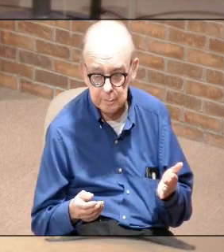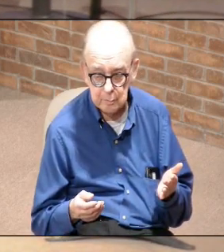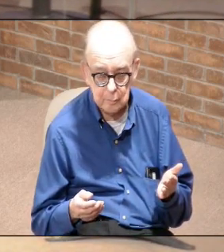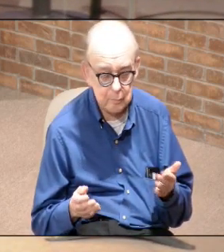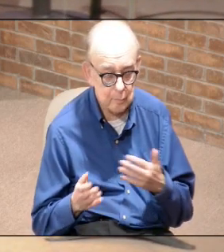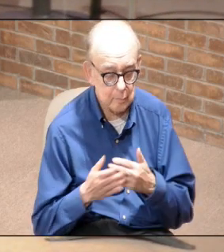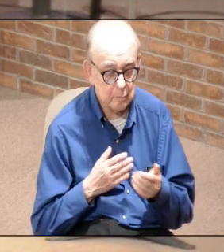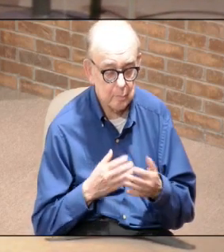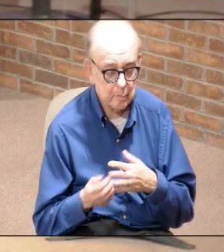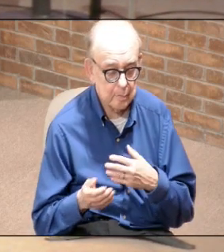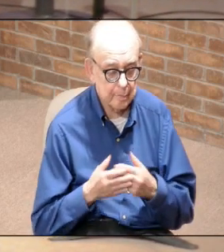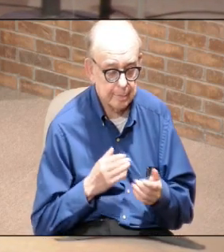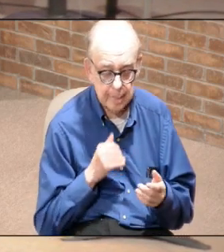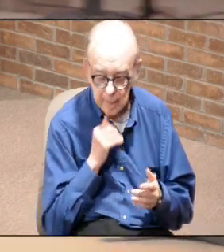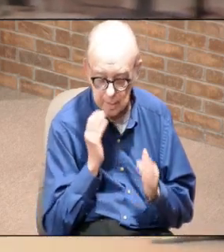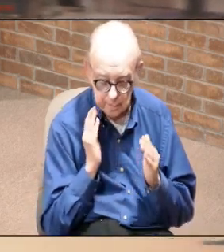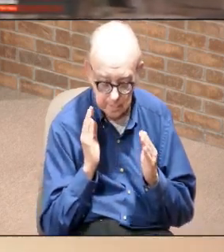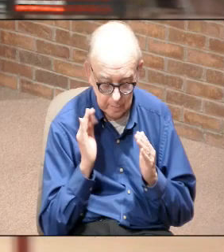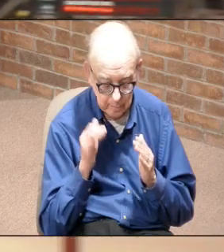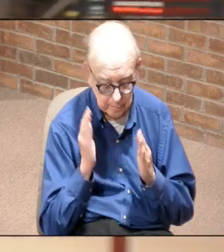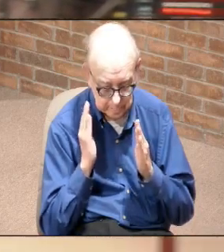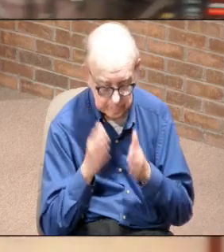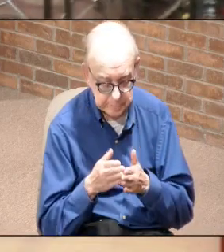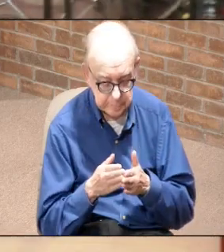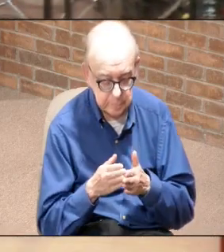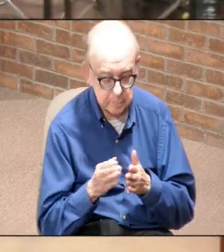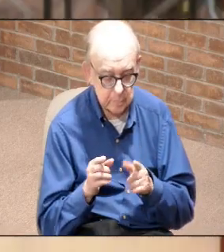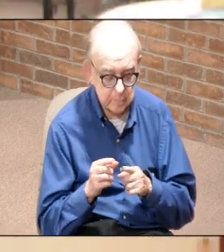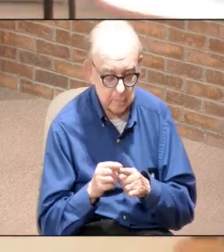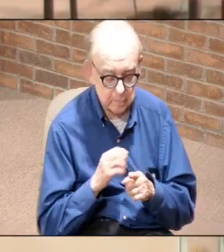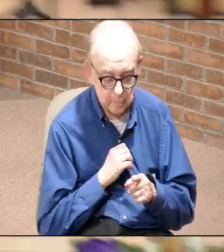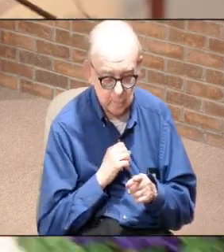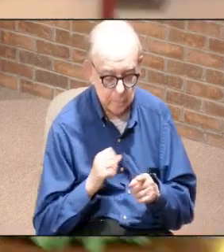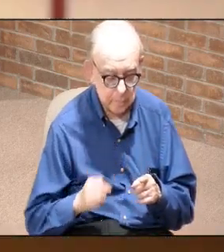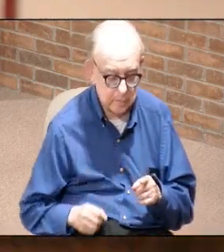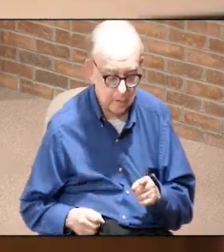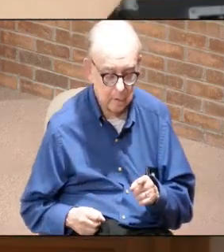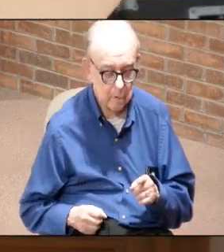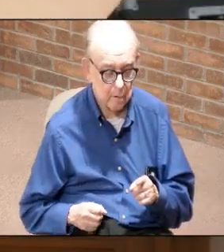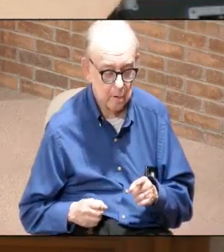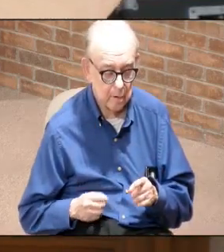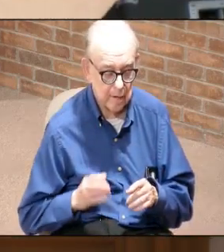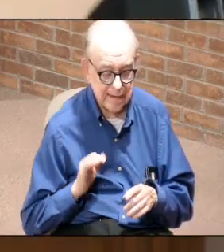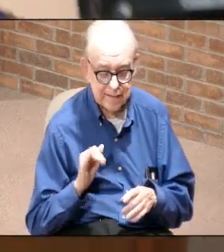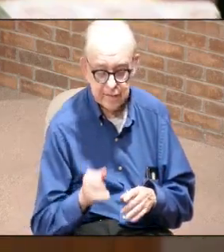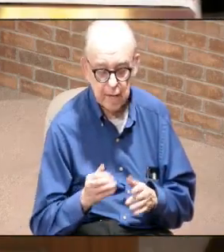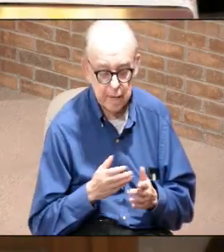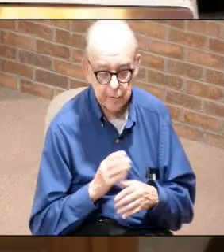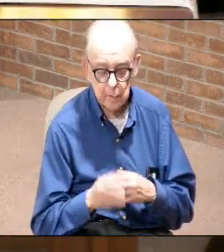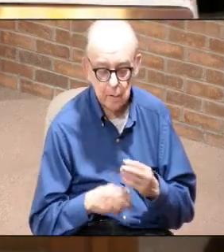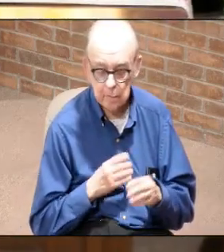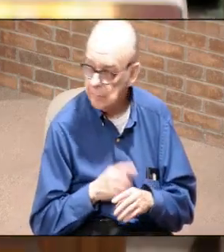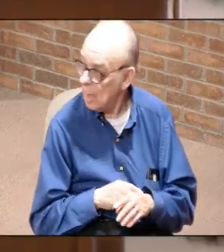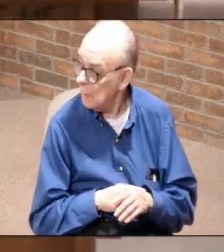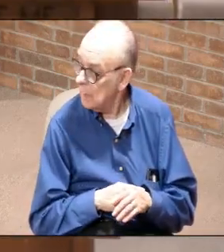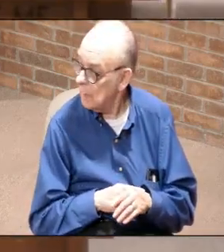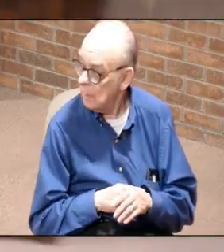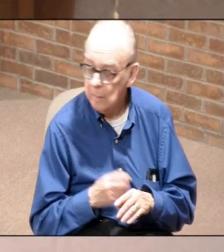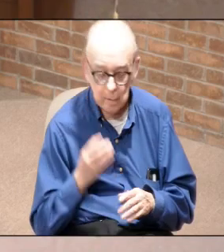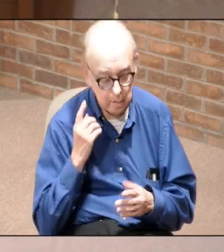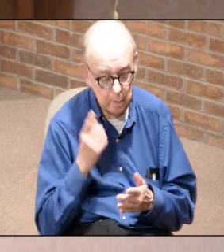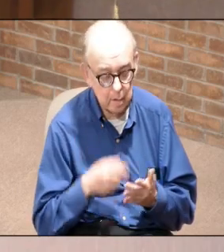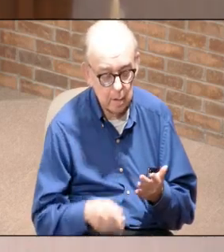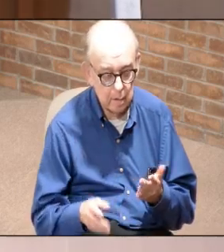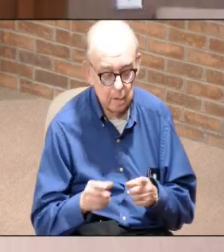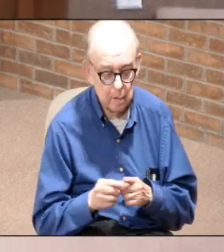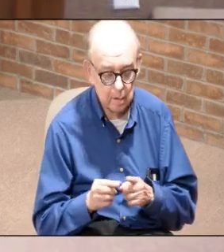Even though he didn't stay focused, the words of Solomon reigned through all of the ages. And you know what? Some